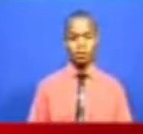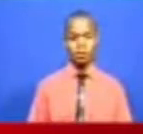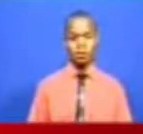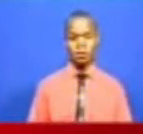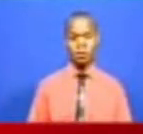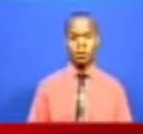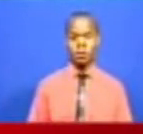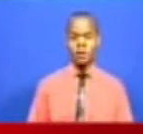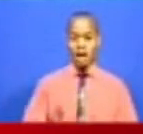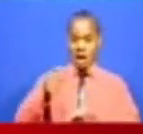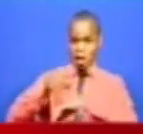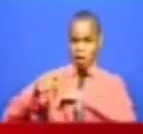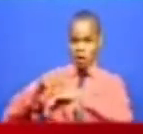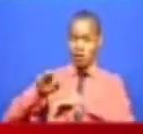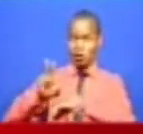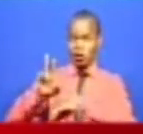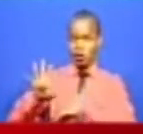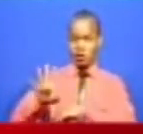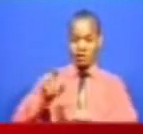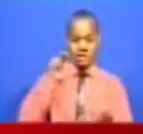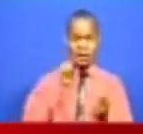24 hours, tested